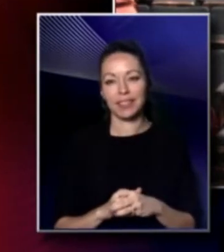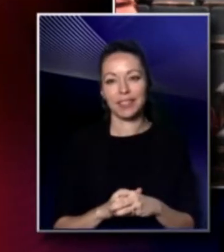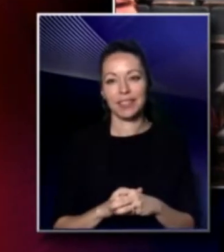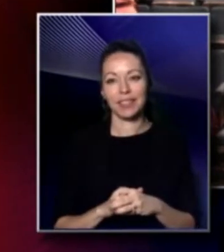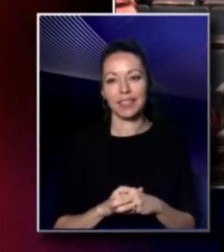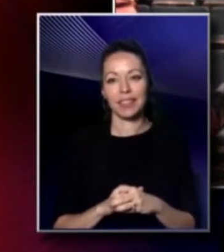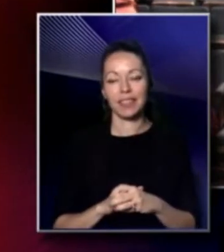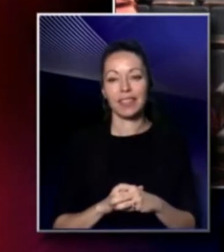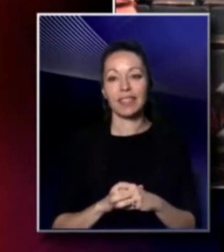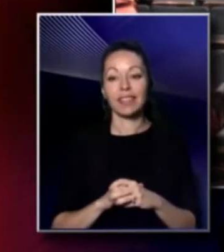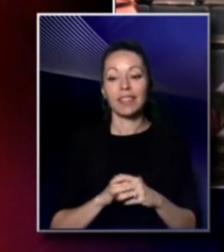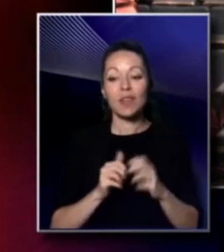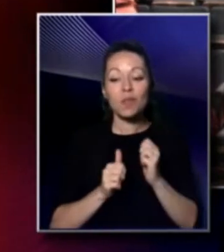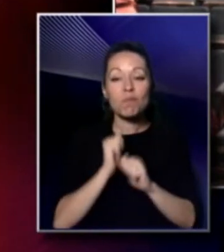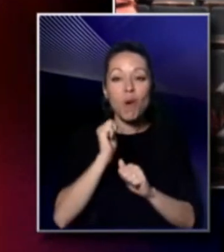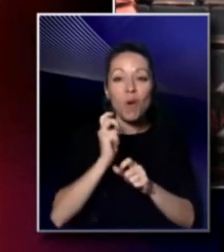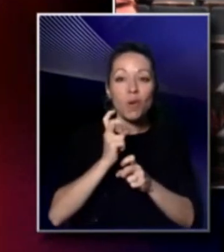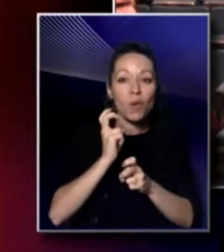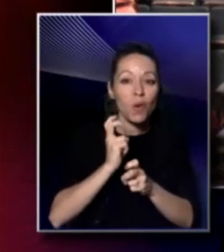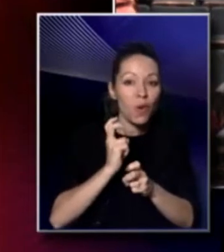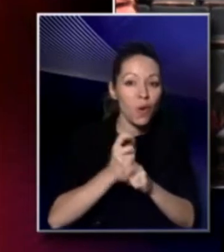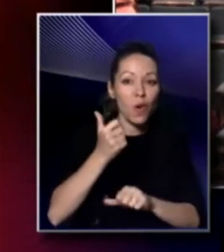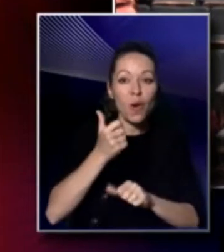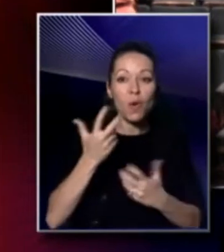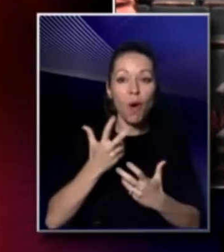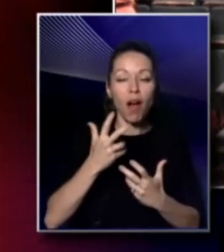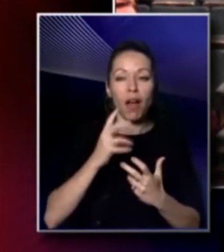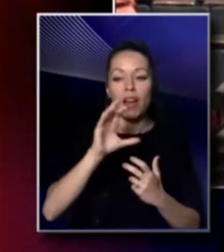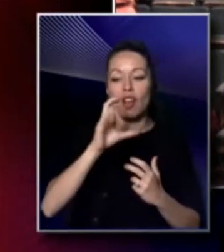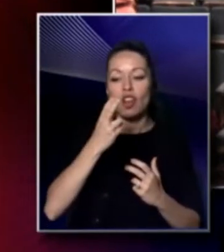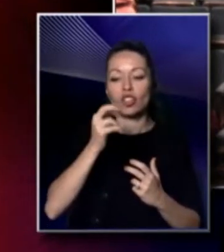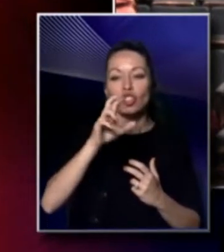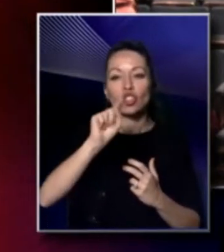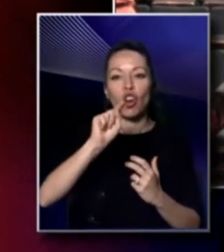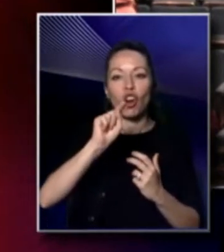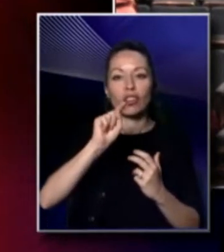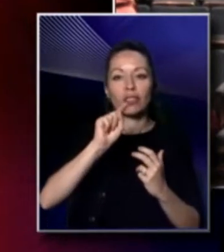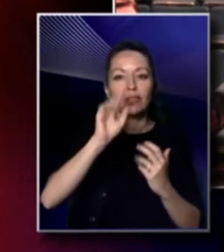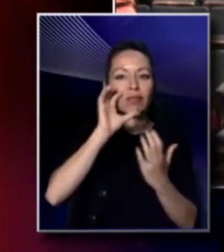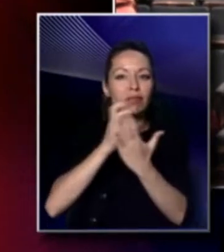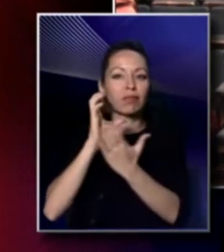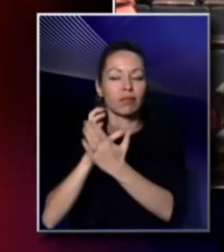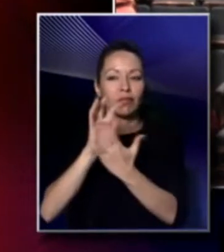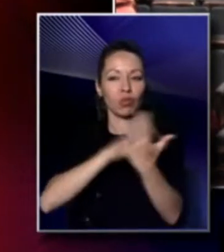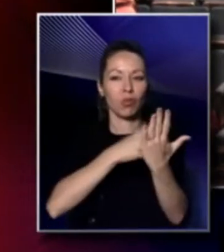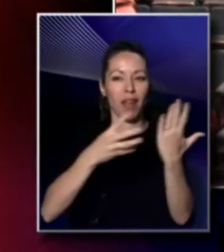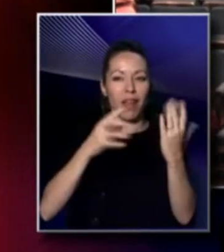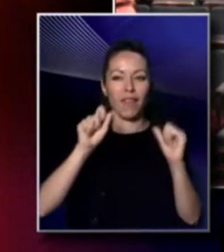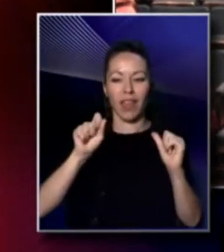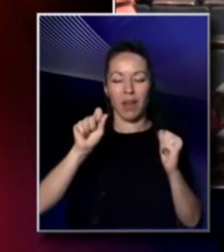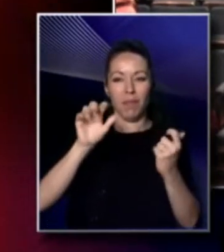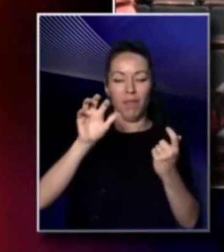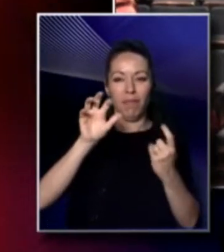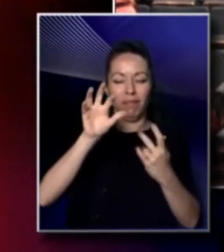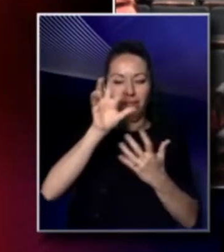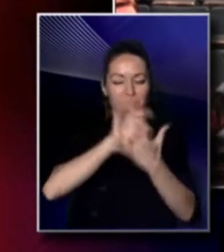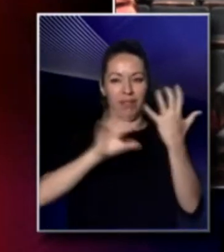The hardest test was charts and graphs, because it can be confusing to read